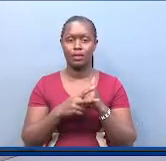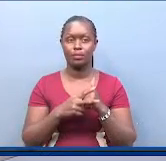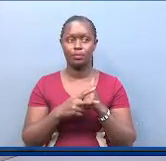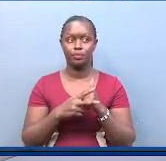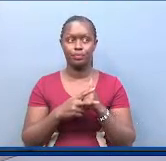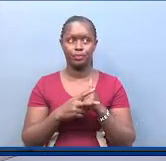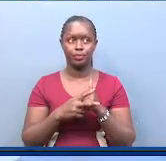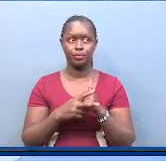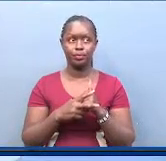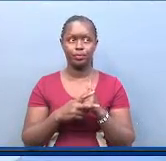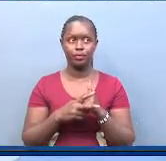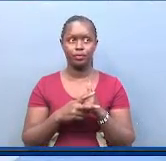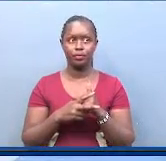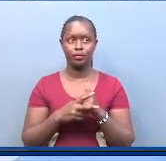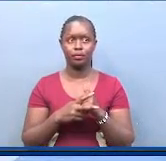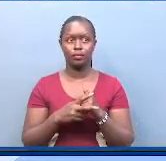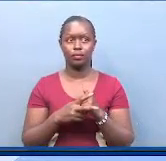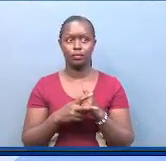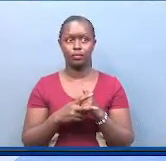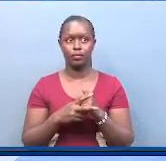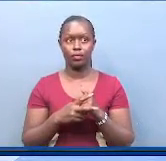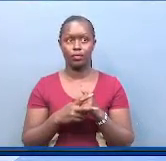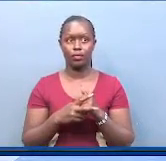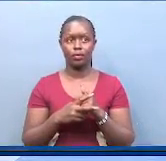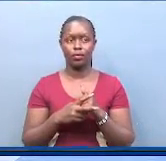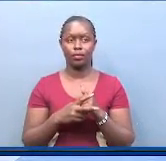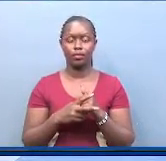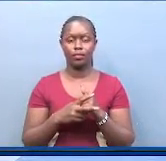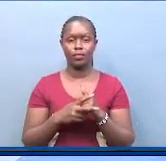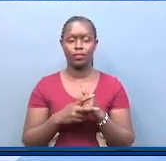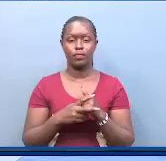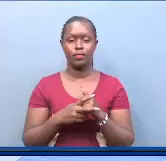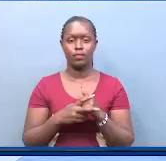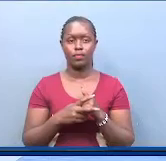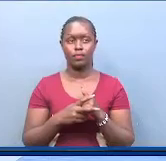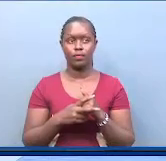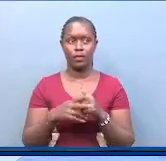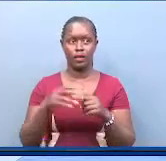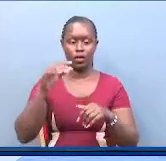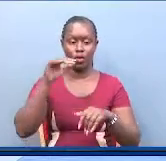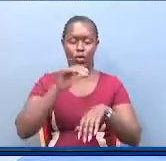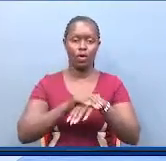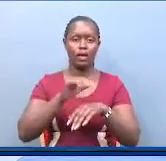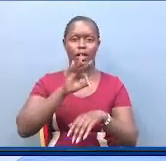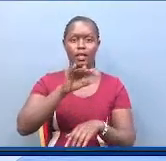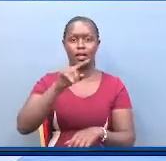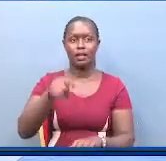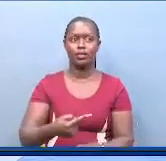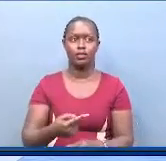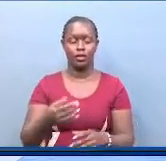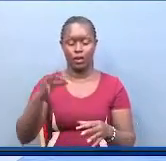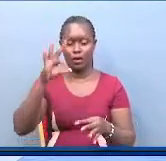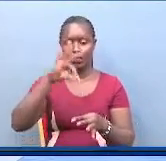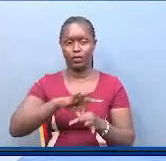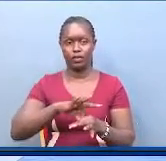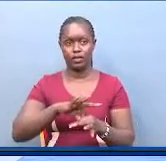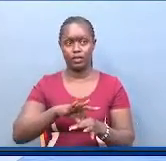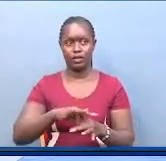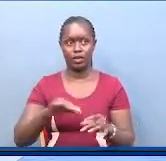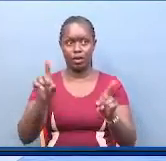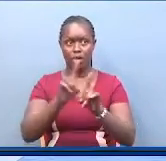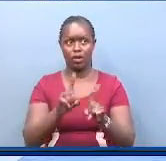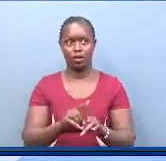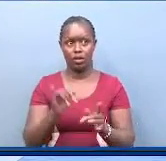2017, was it 2013 when mother was president of the country? Yes. Yeah, he got 43,000 votes. In fact,